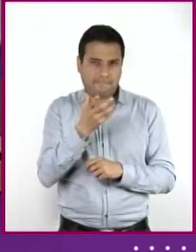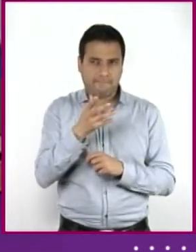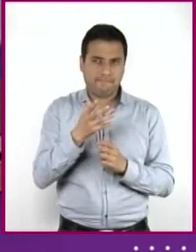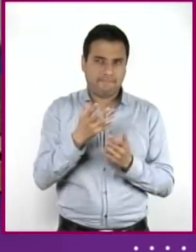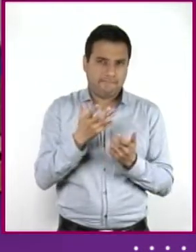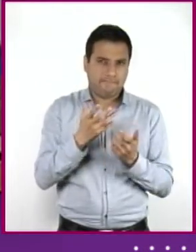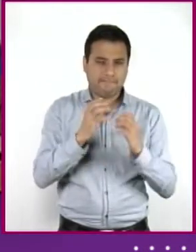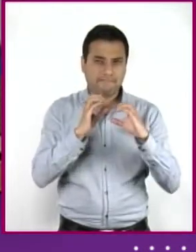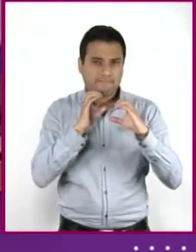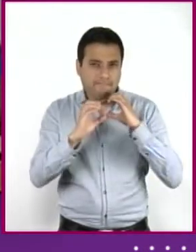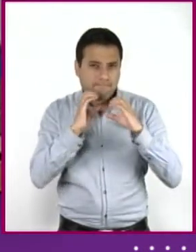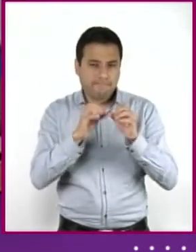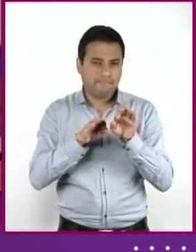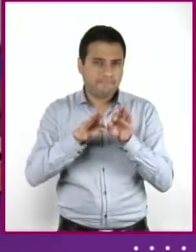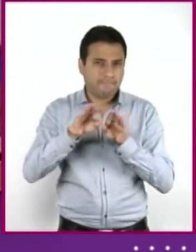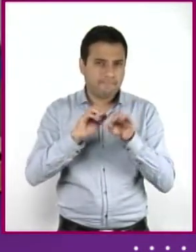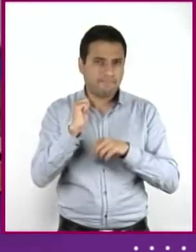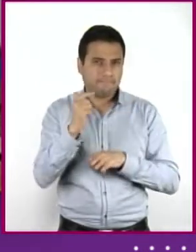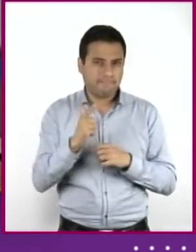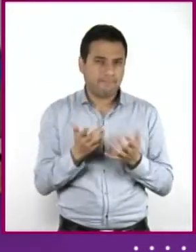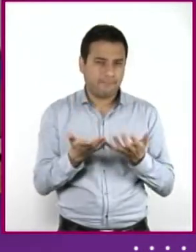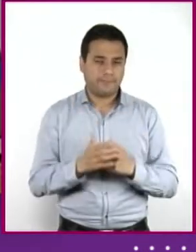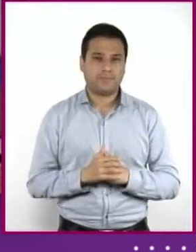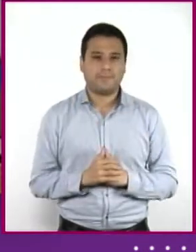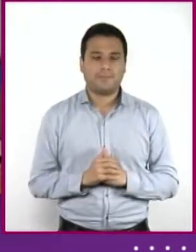in communications.